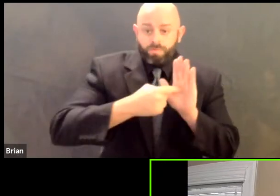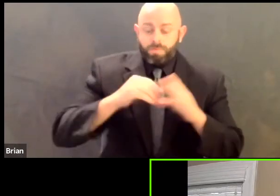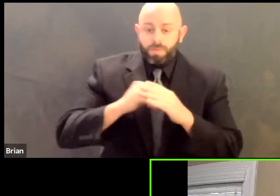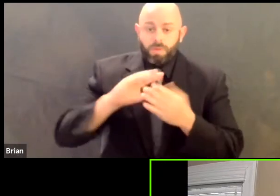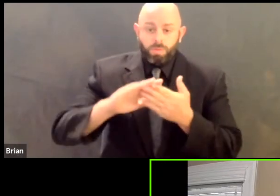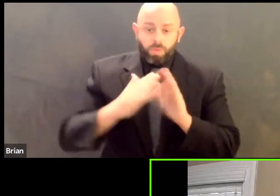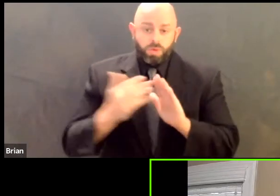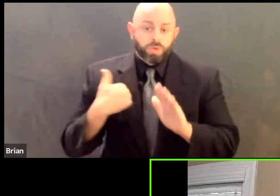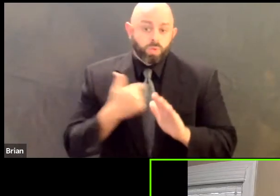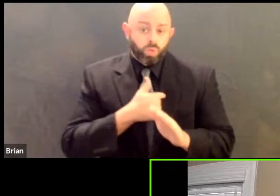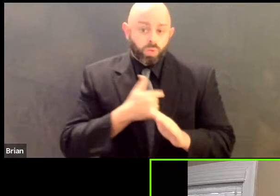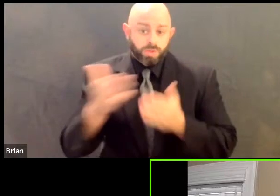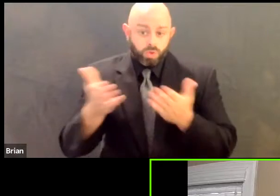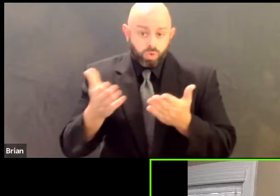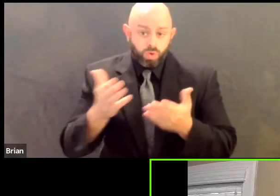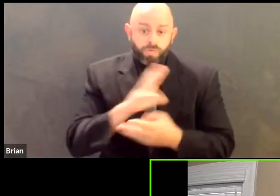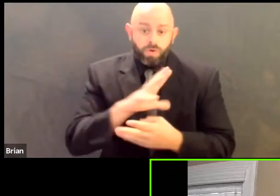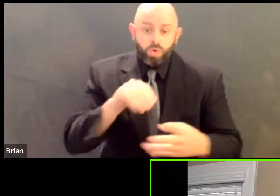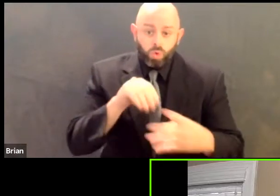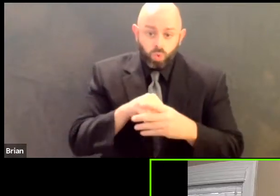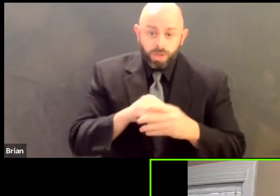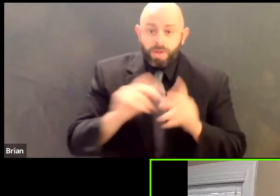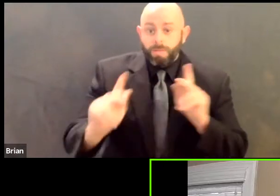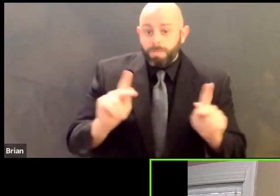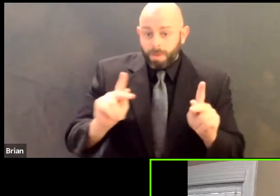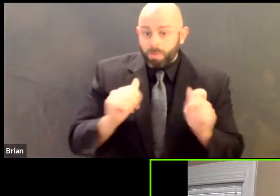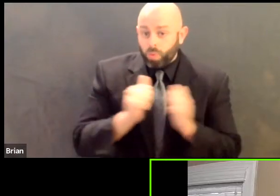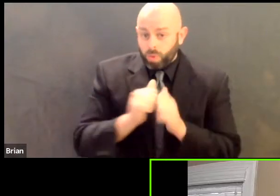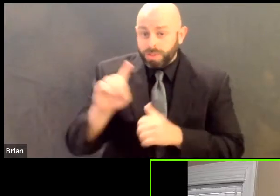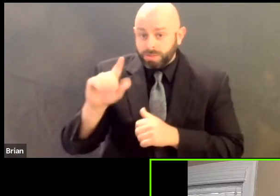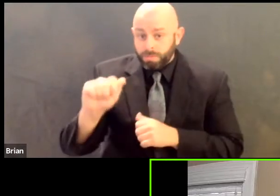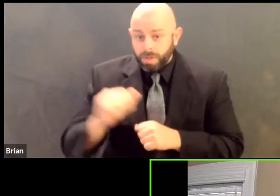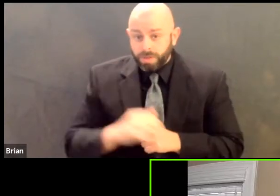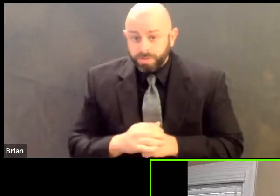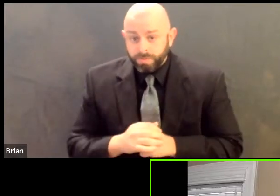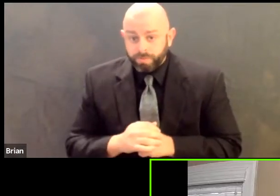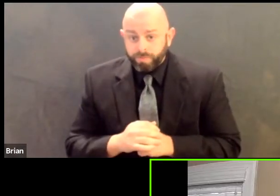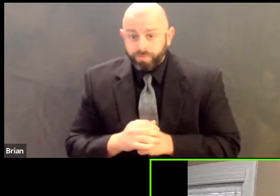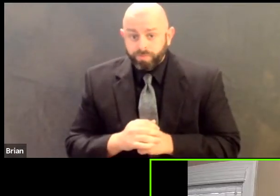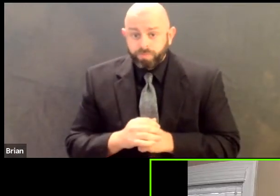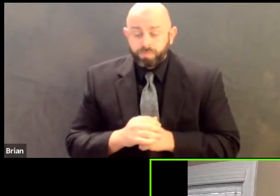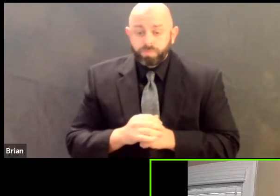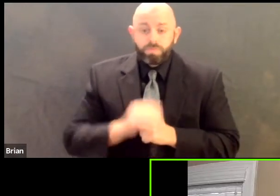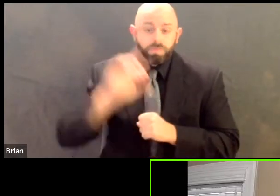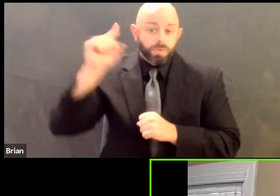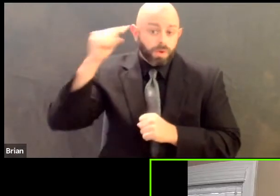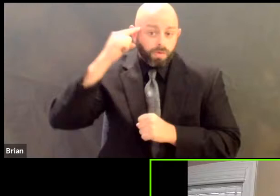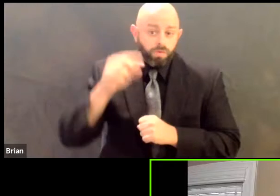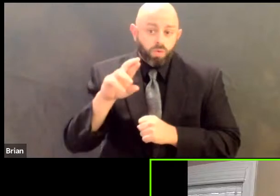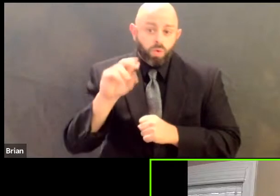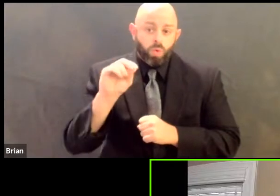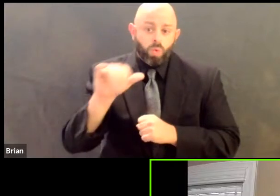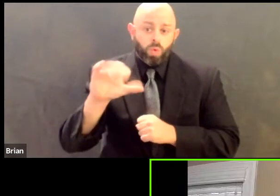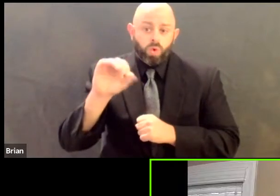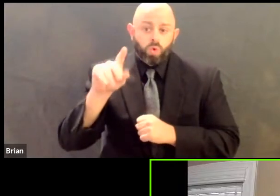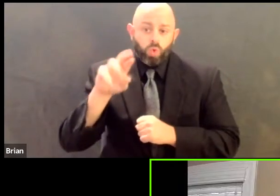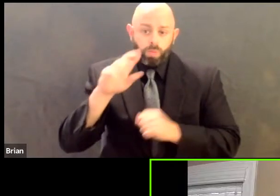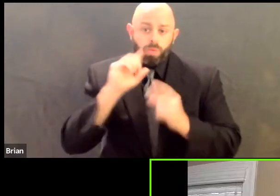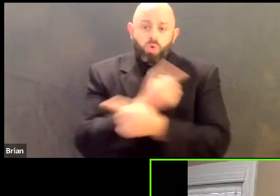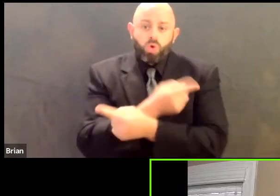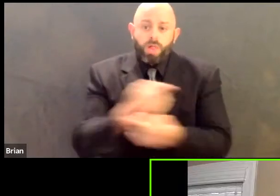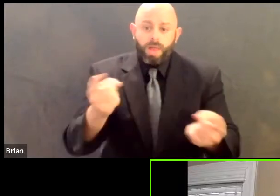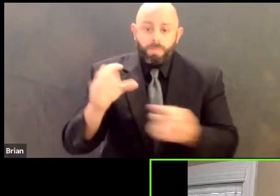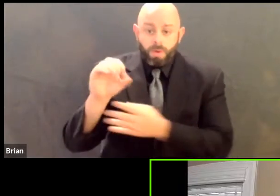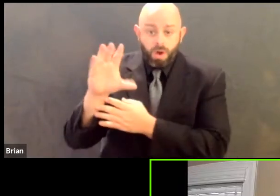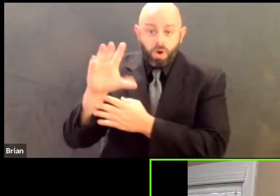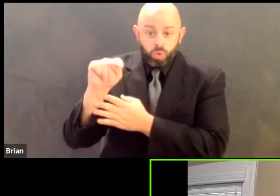serve, including individuals with disabilities. Governor Roy Cooper proclaimed October as